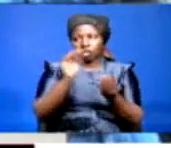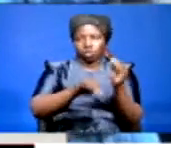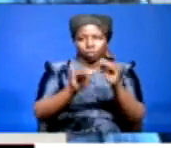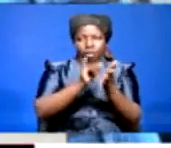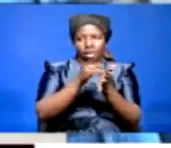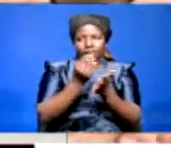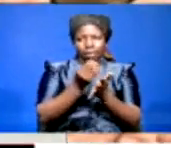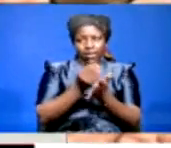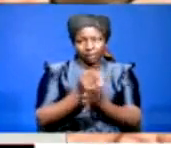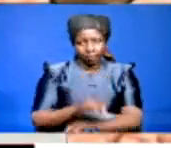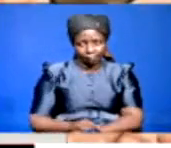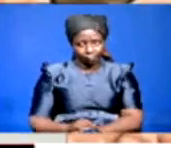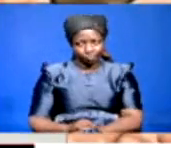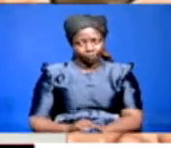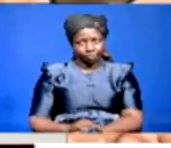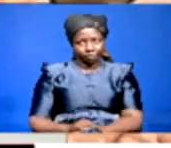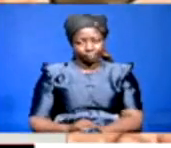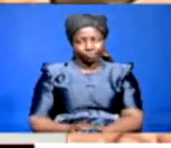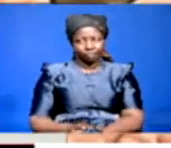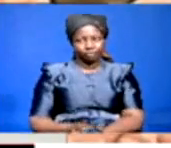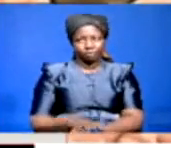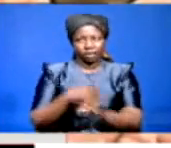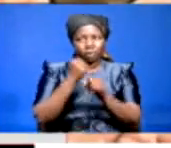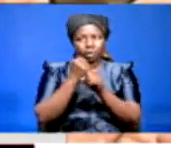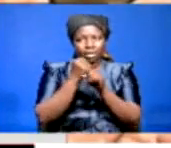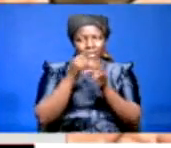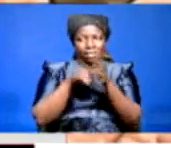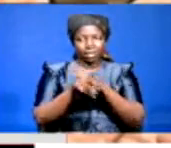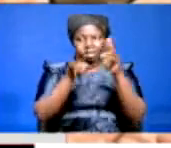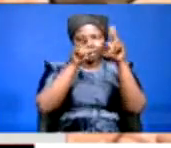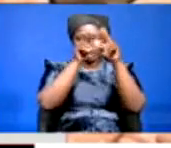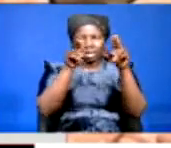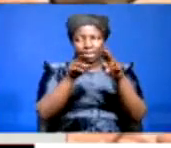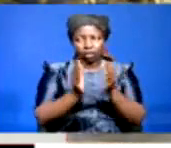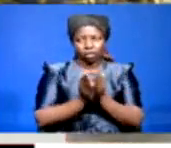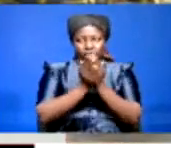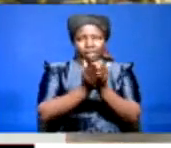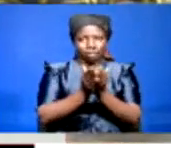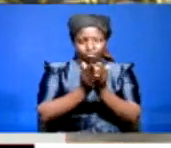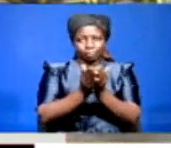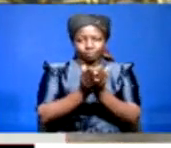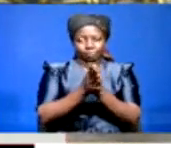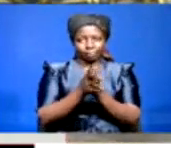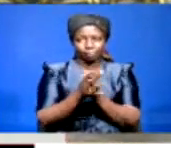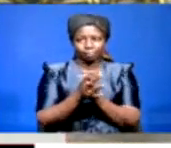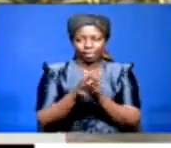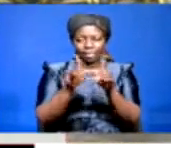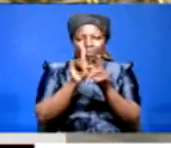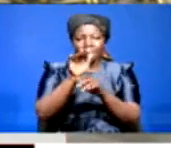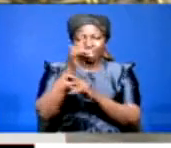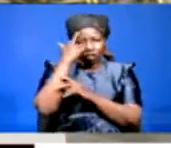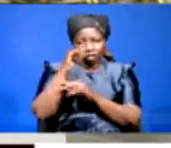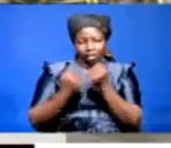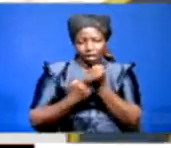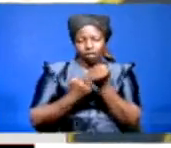for seafarer working in an international ship is about 100,000 shillings. While calling for the support of those who